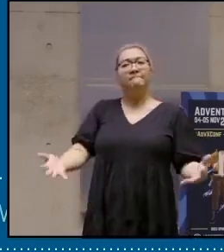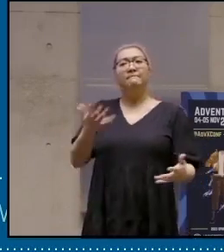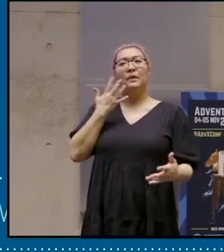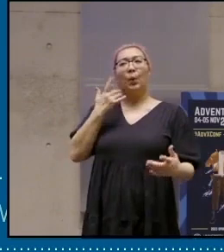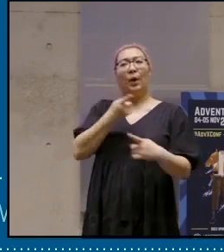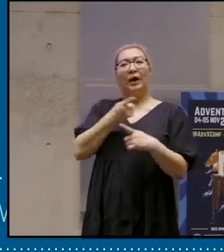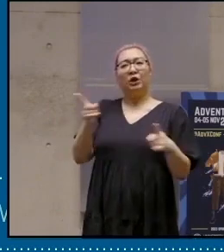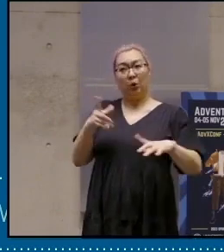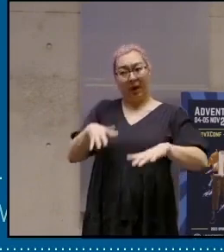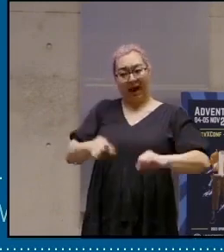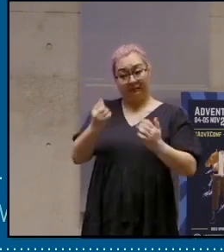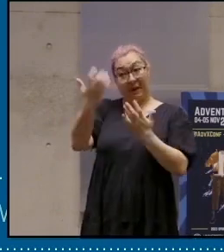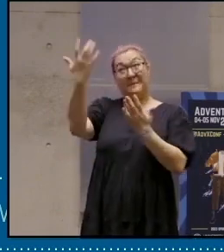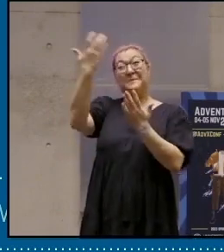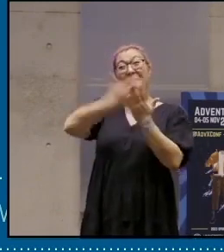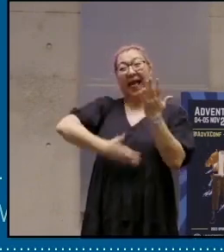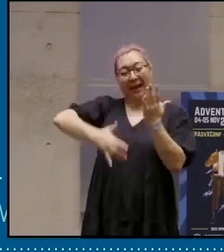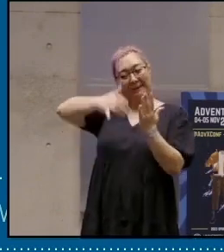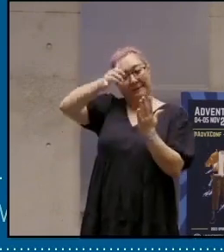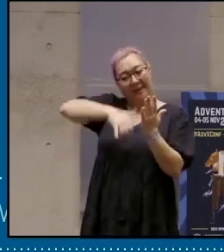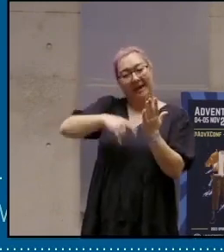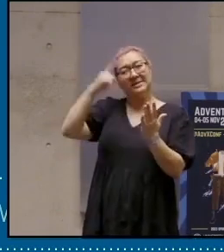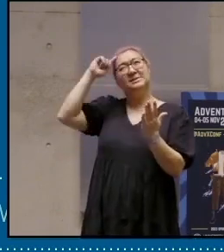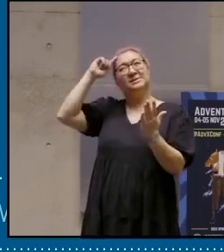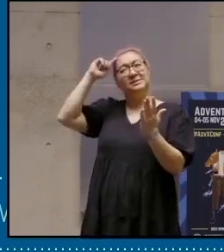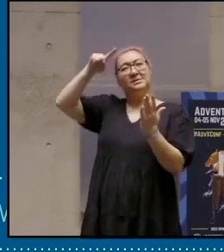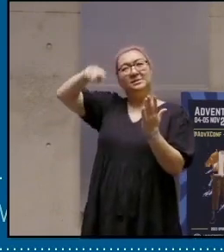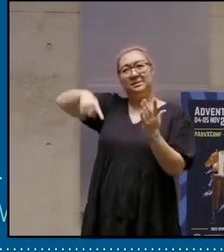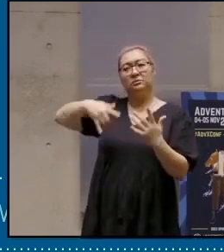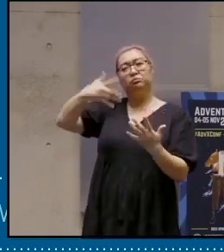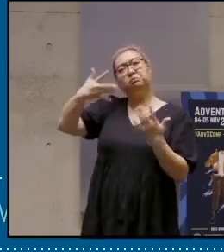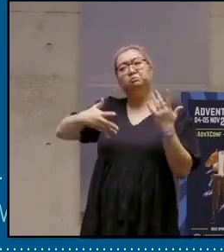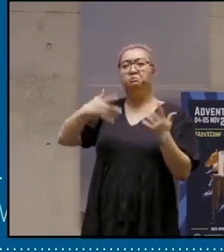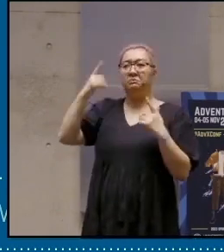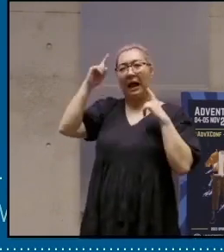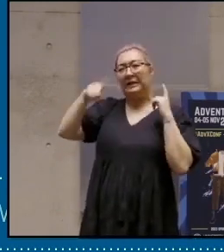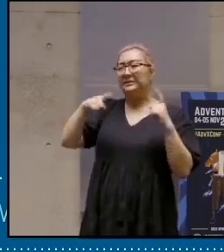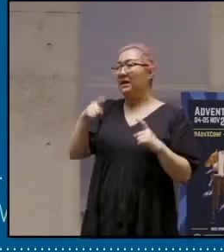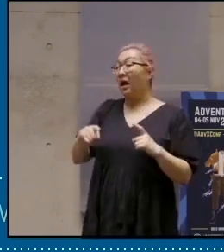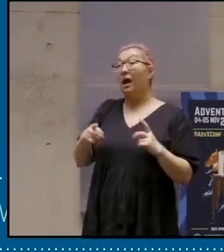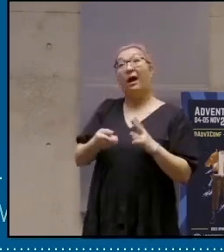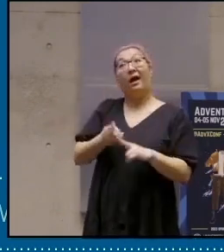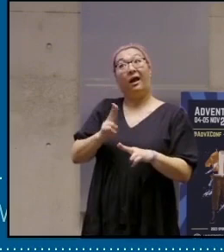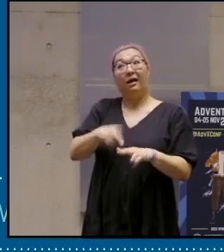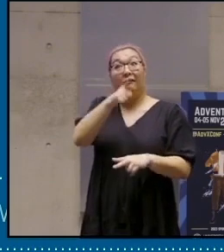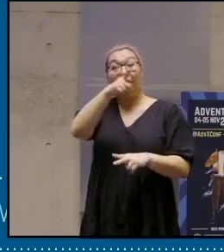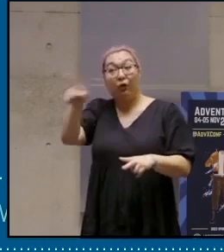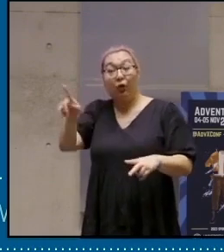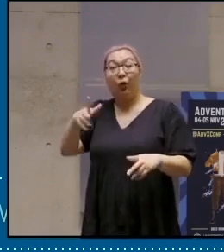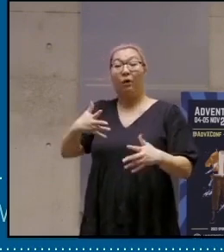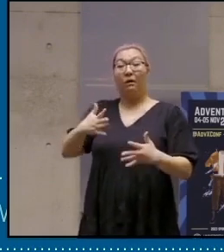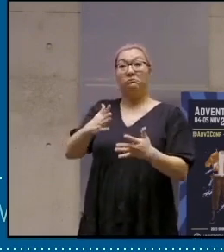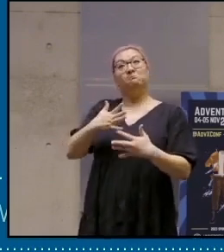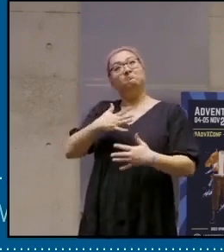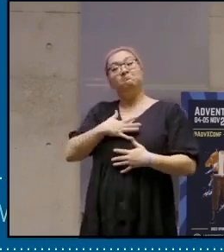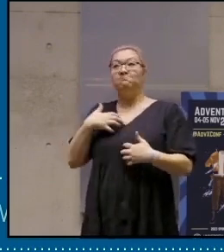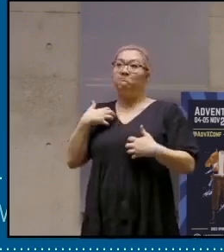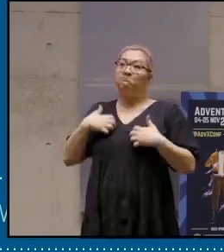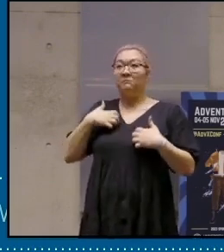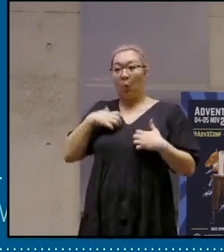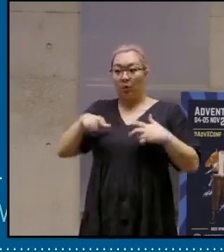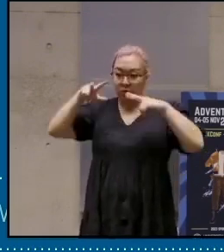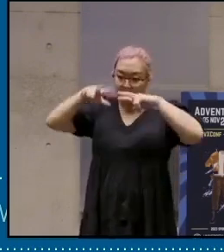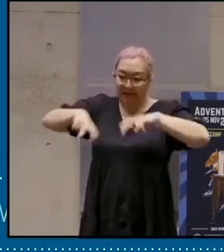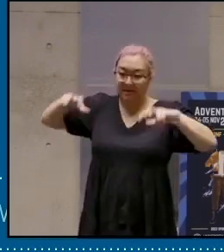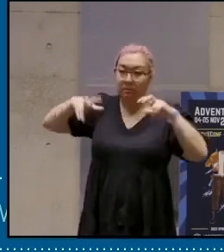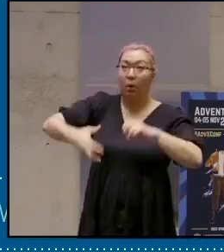kind of any direction. And if you're willing to accept my premise that the full breadth of human experience has conflicts that are wider